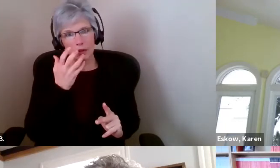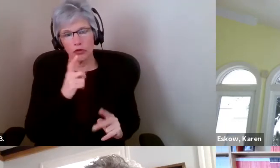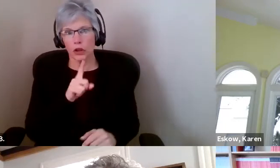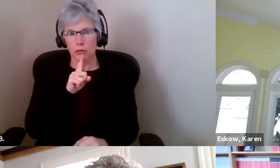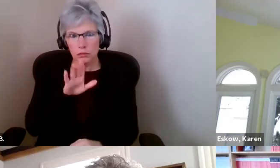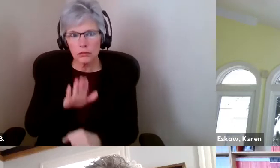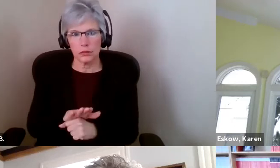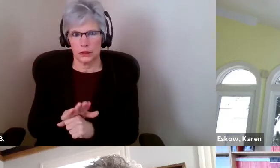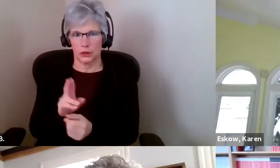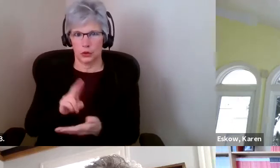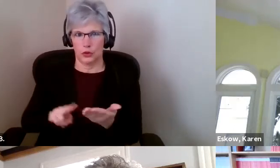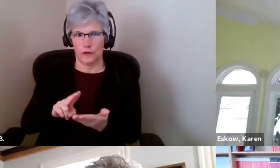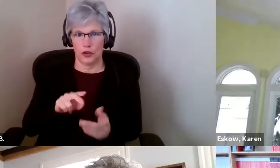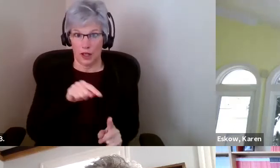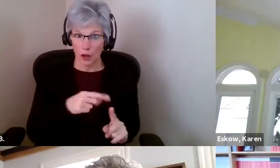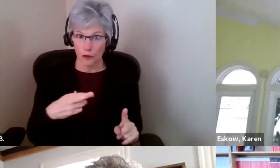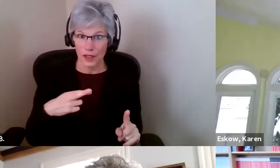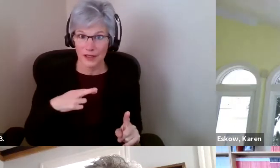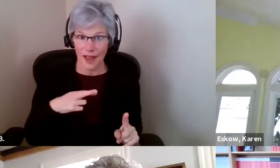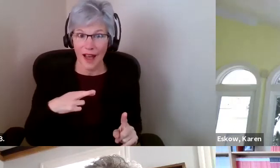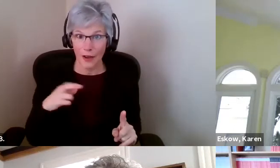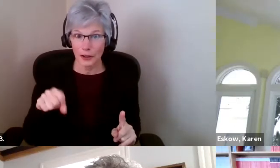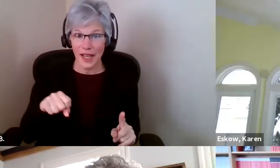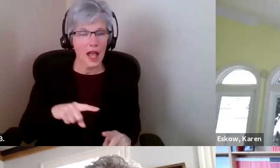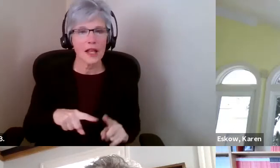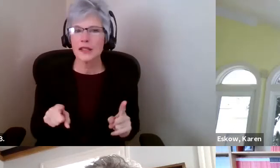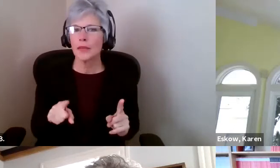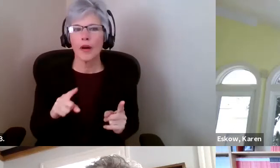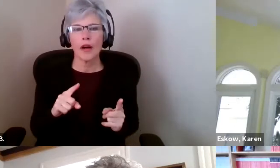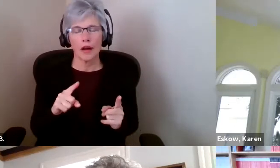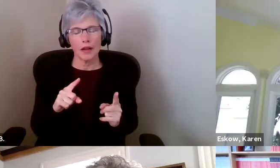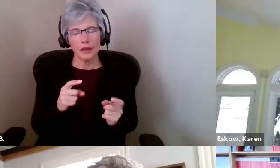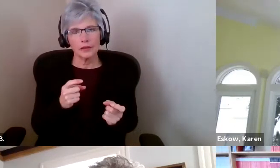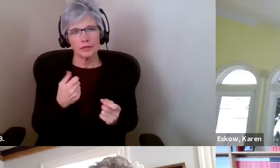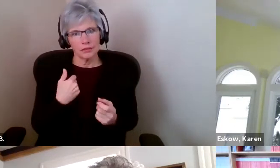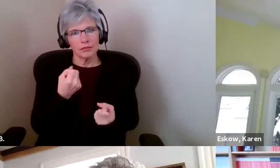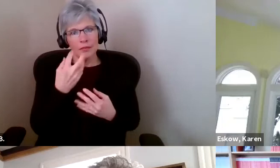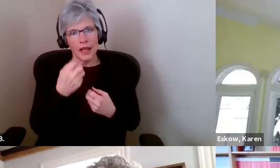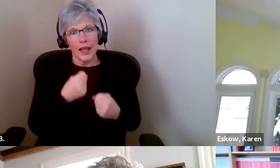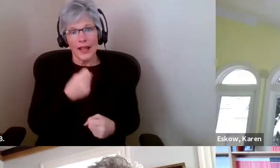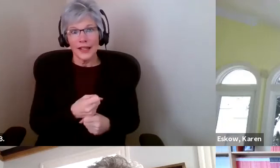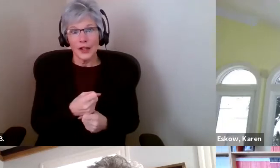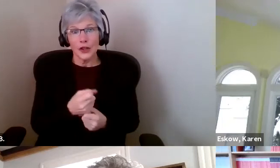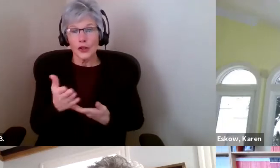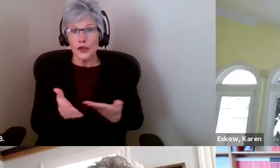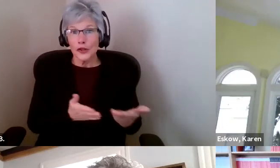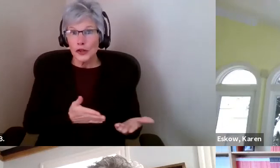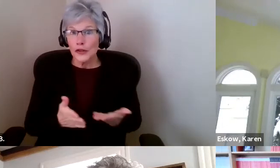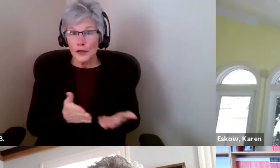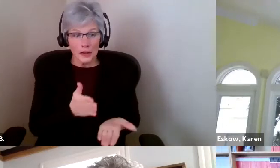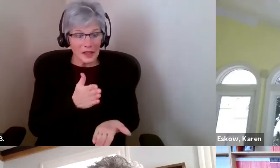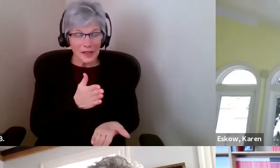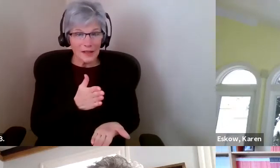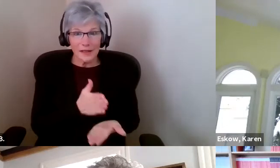university. Yes, they're retired, but that doesn't mean that all of their years of service here just goes out the door. It's part of who they are